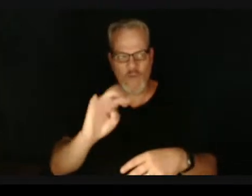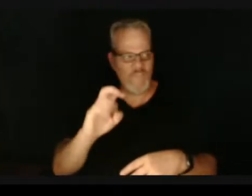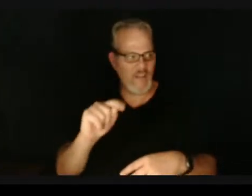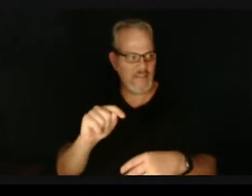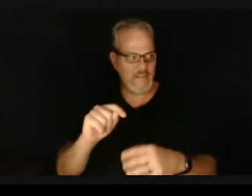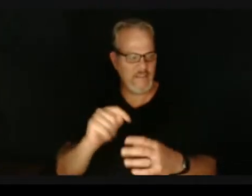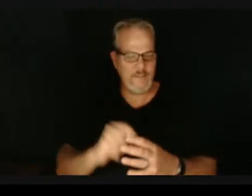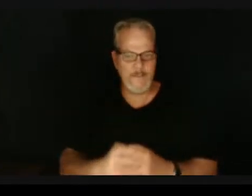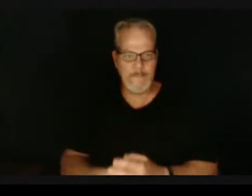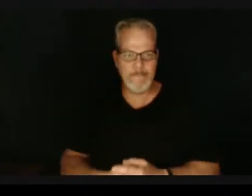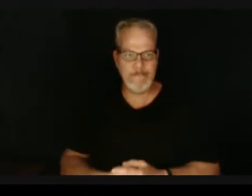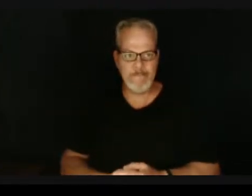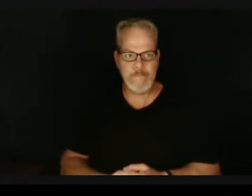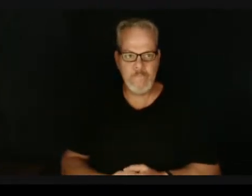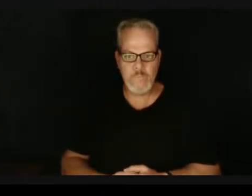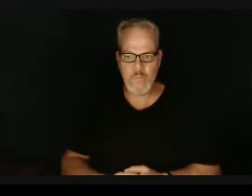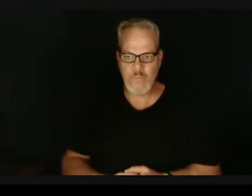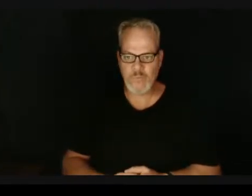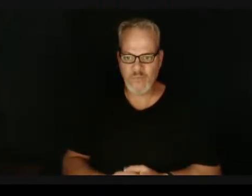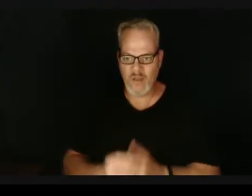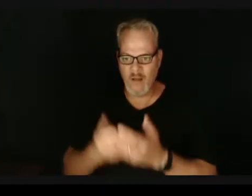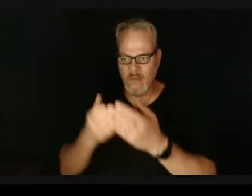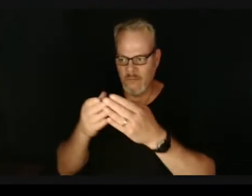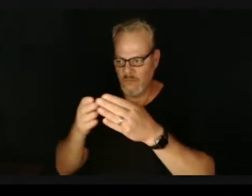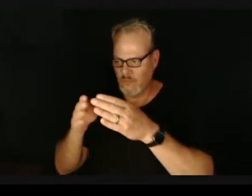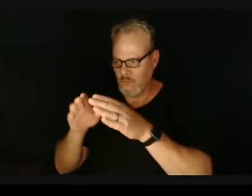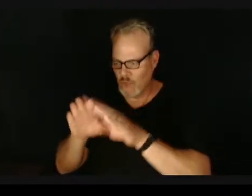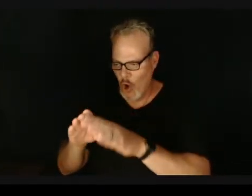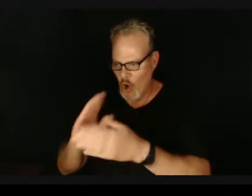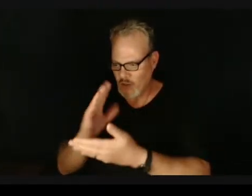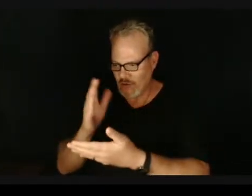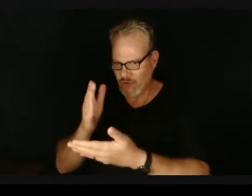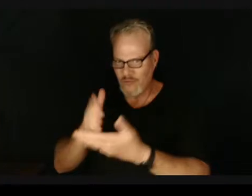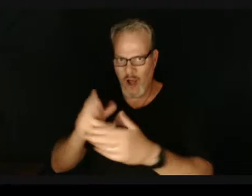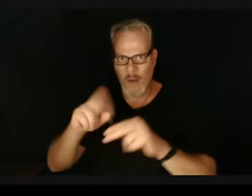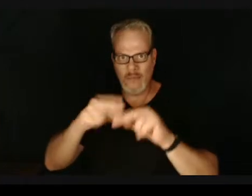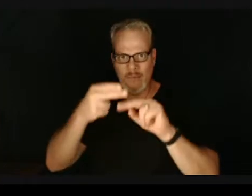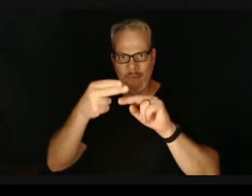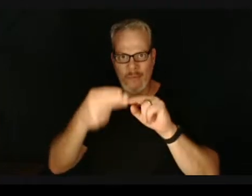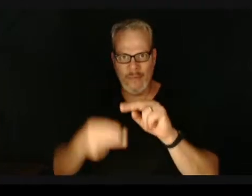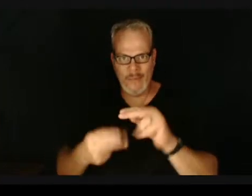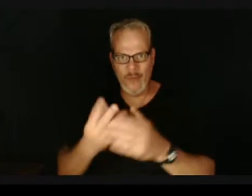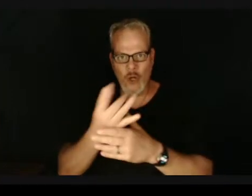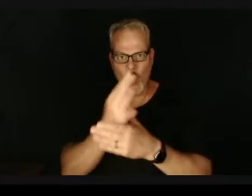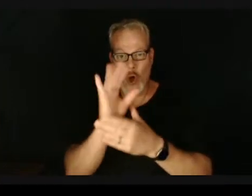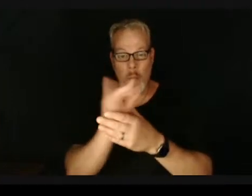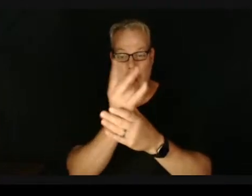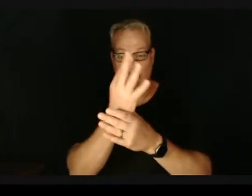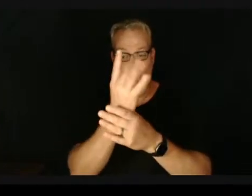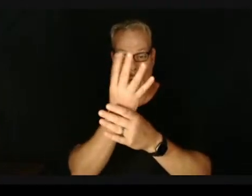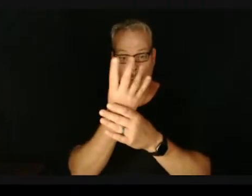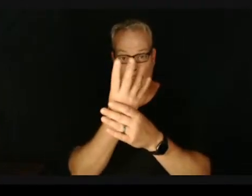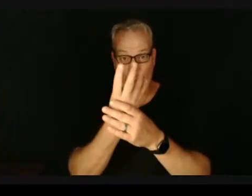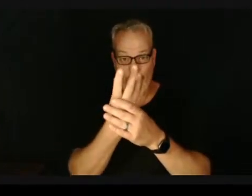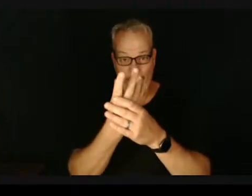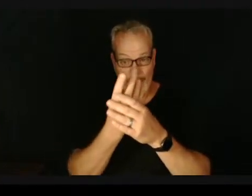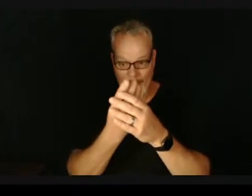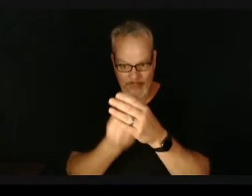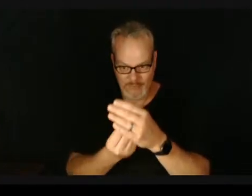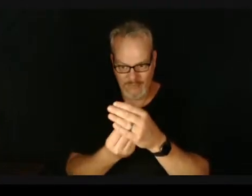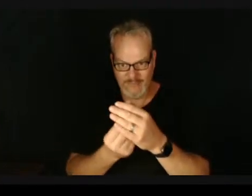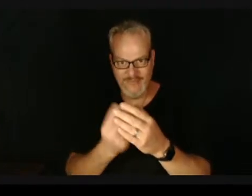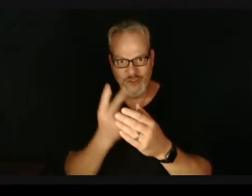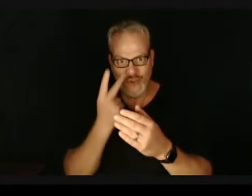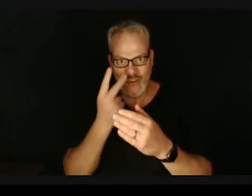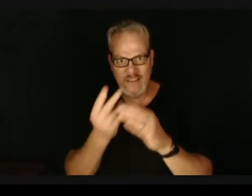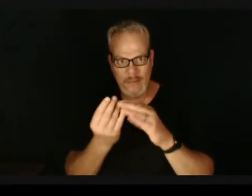Then it gets dark, heights decrease, things shut off. You see oozing flows and slumping in the